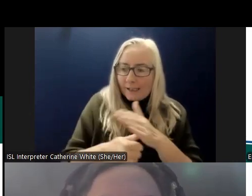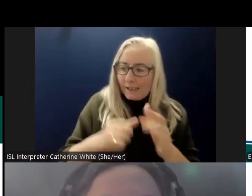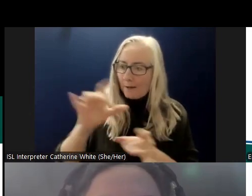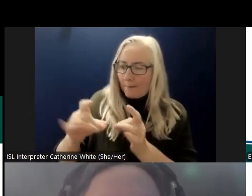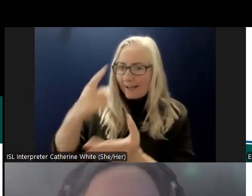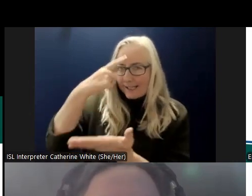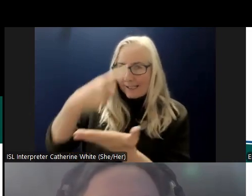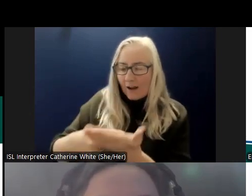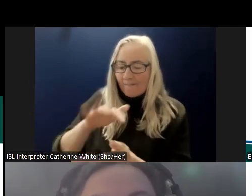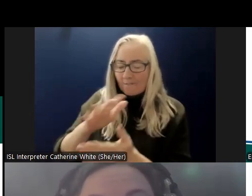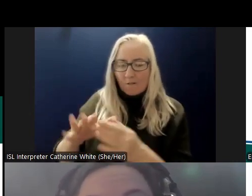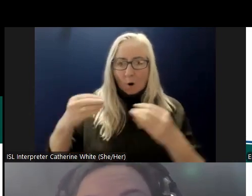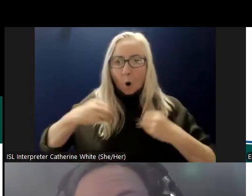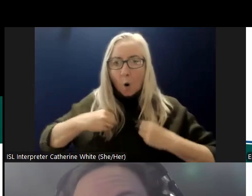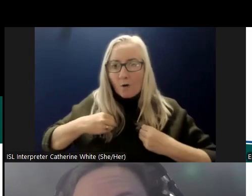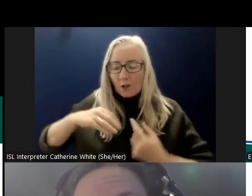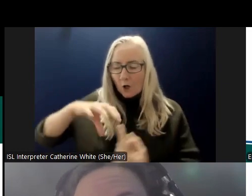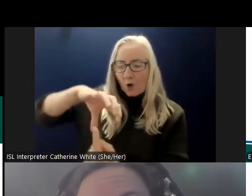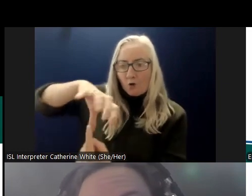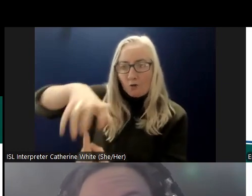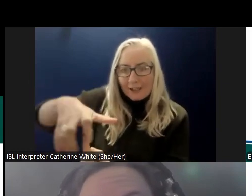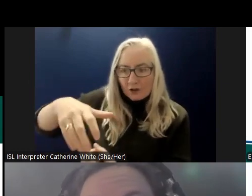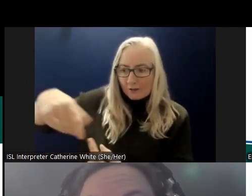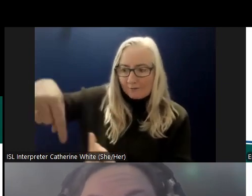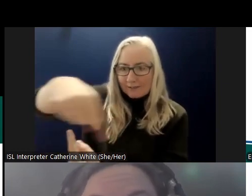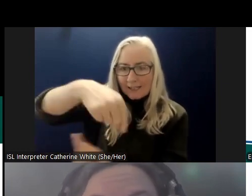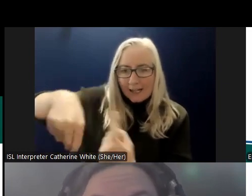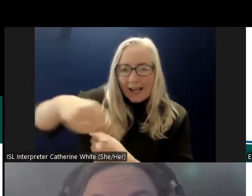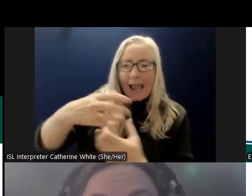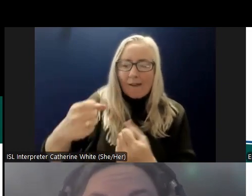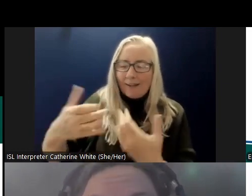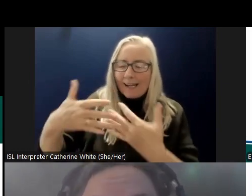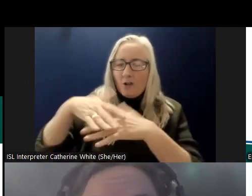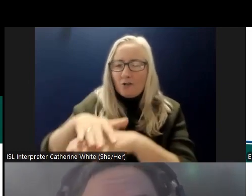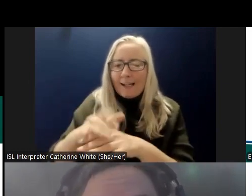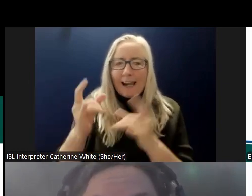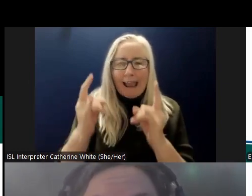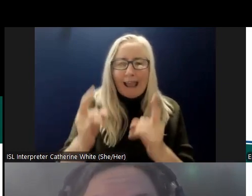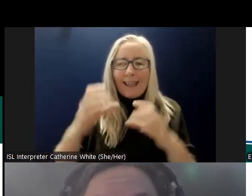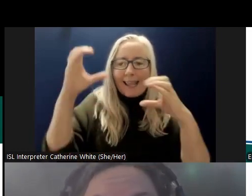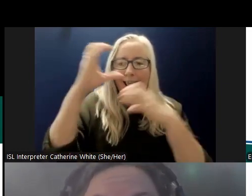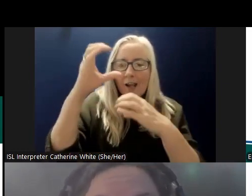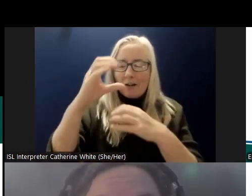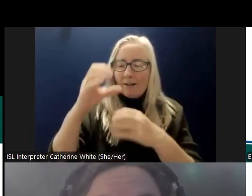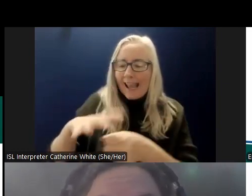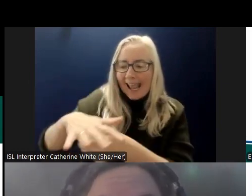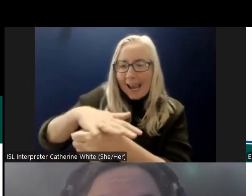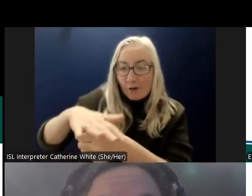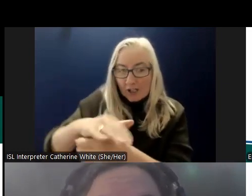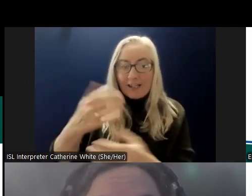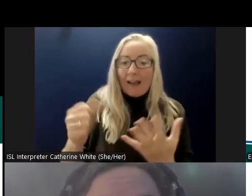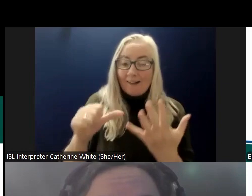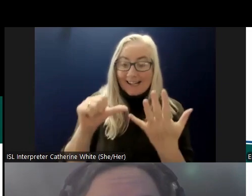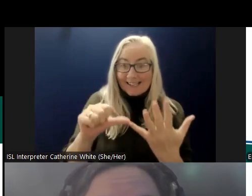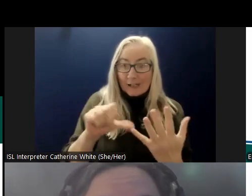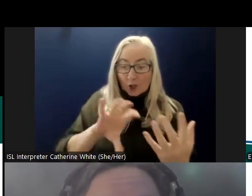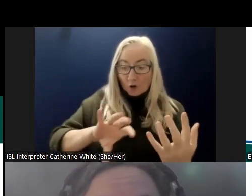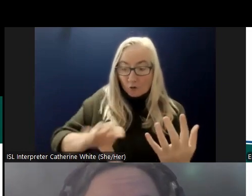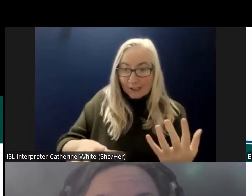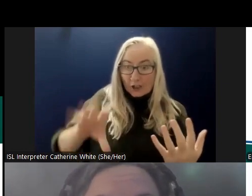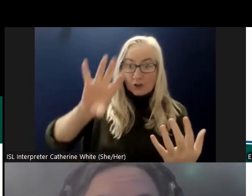decisions for their regions. Within the regions, there are integrated healthcare areas. So you know there are 6 regions in the country